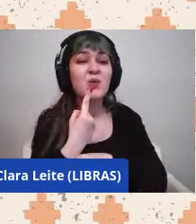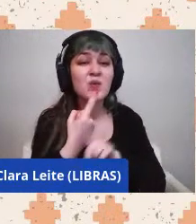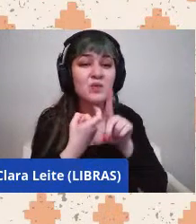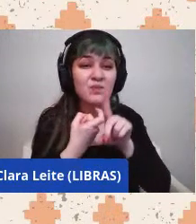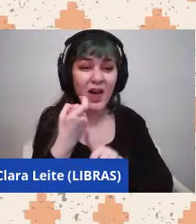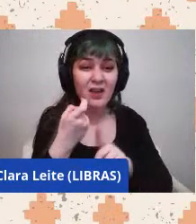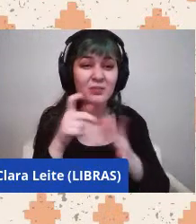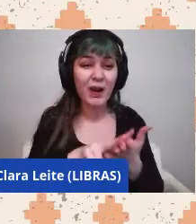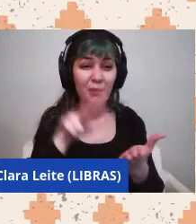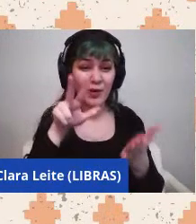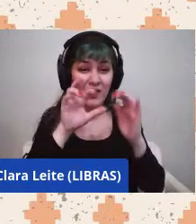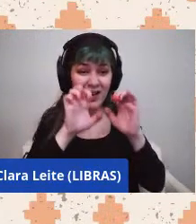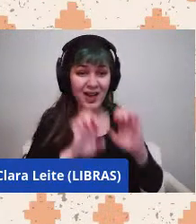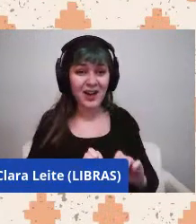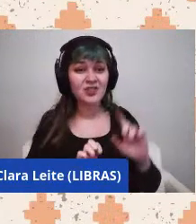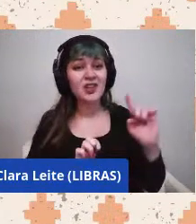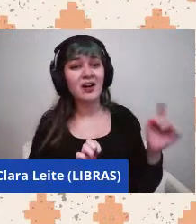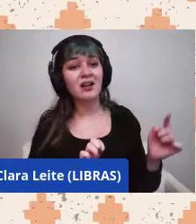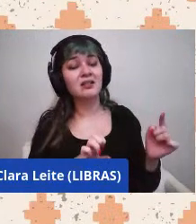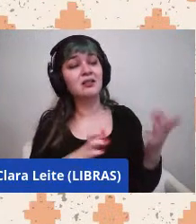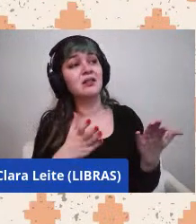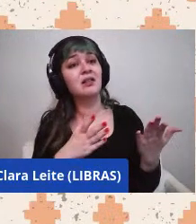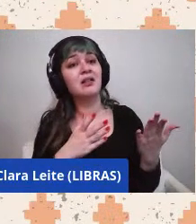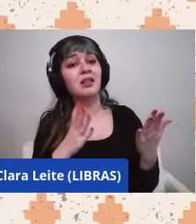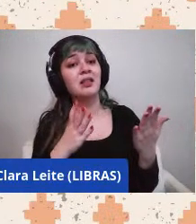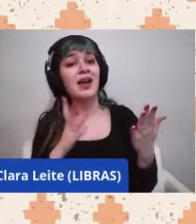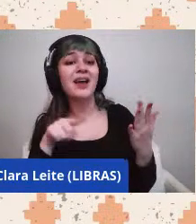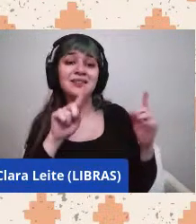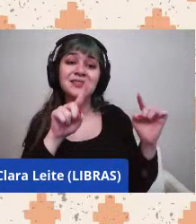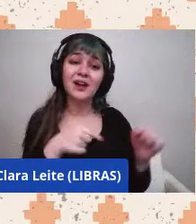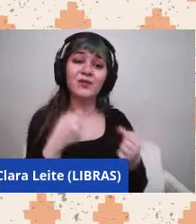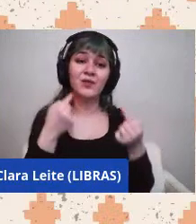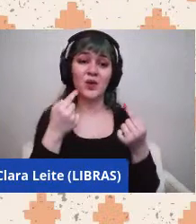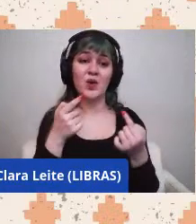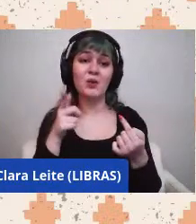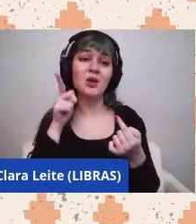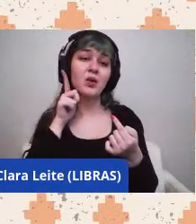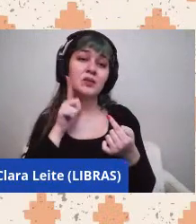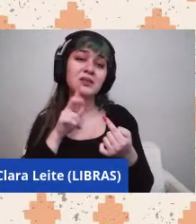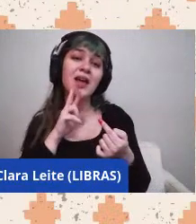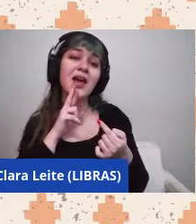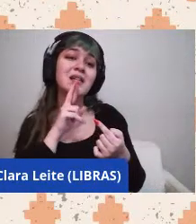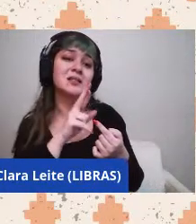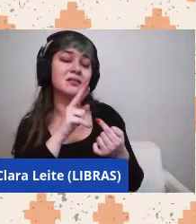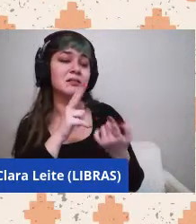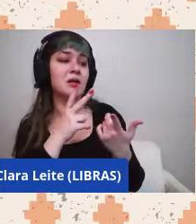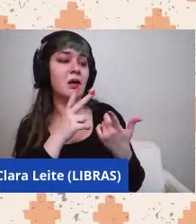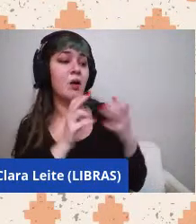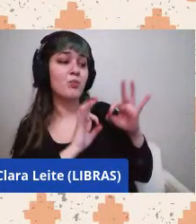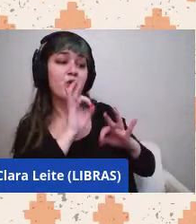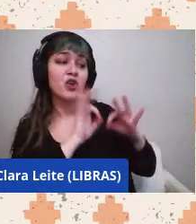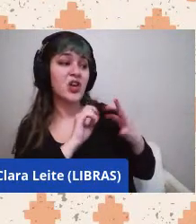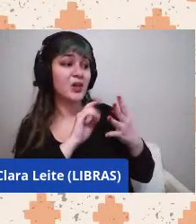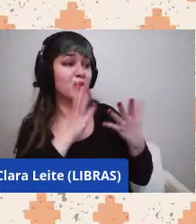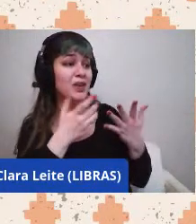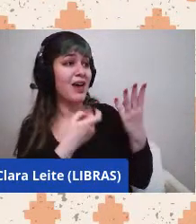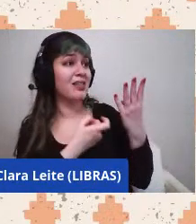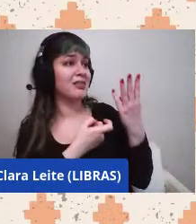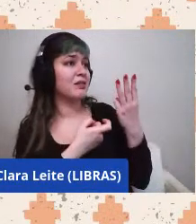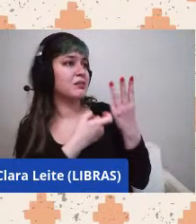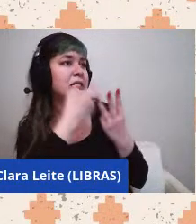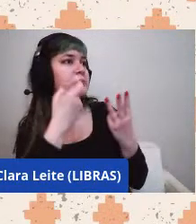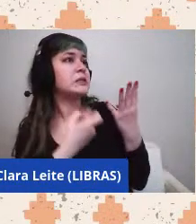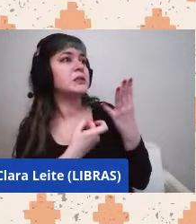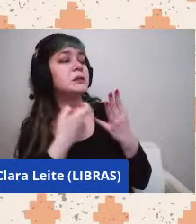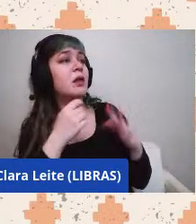ethical approval to come through, that can be a real challenge in terms of responding to those kind of projects.